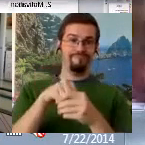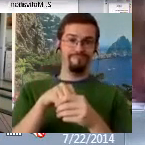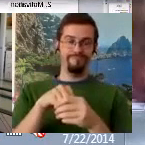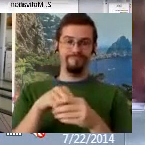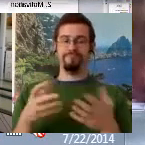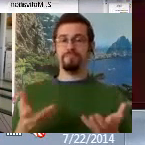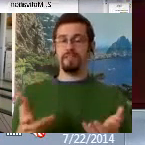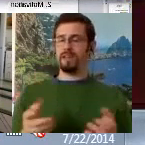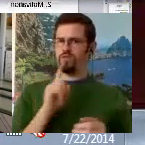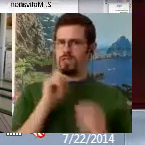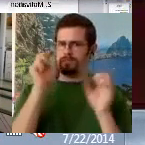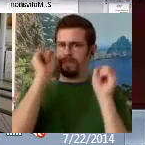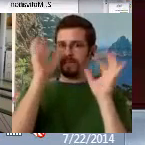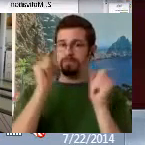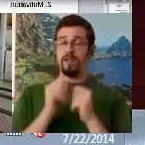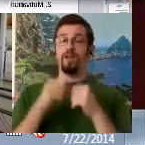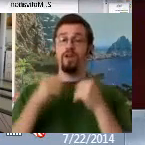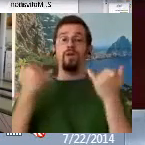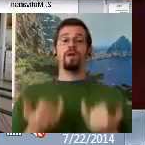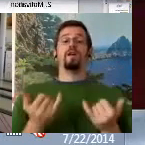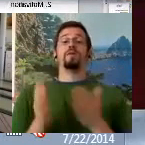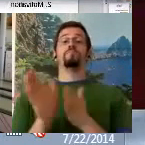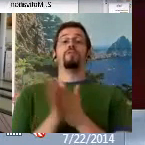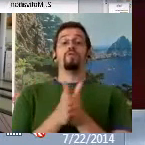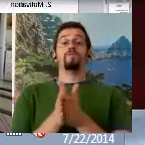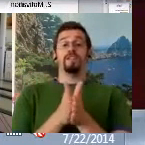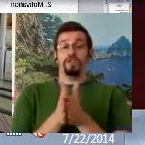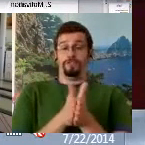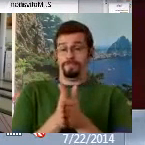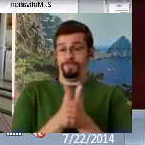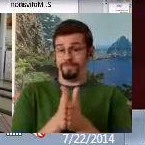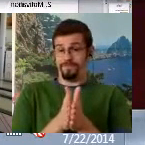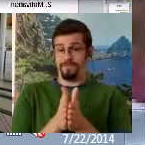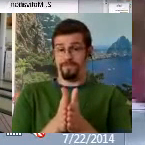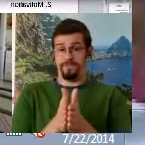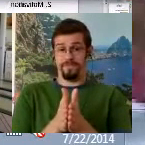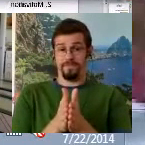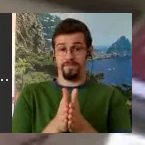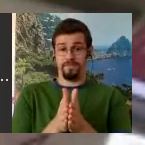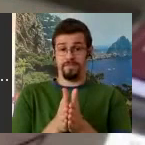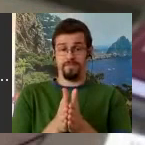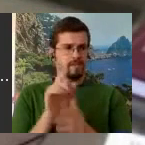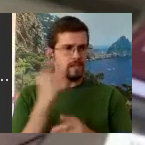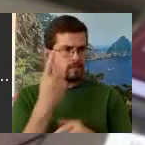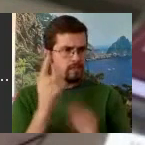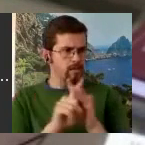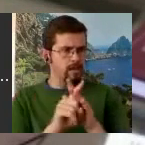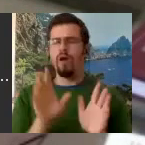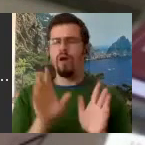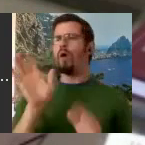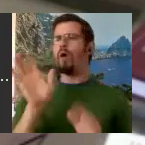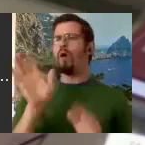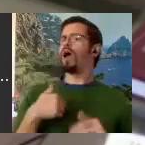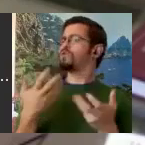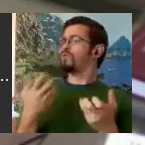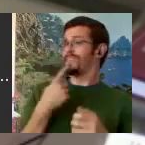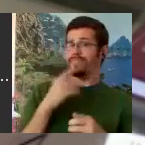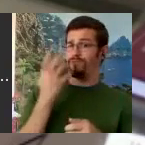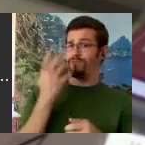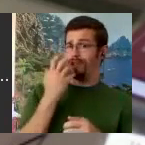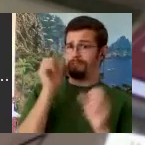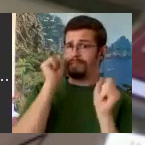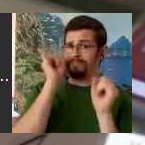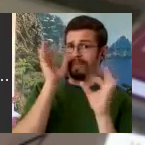the motivation. Did you have something, Belle? No, I was just going to comment that it was amazing. I've seen